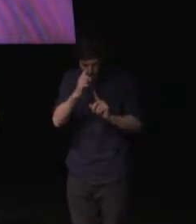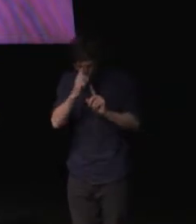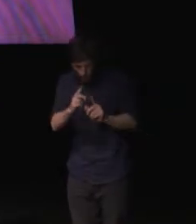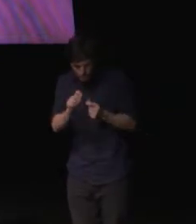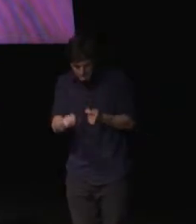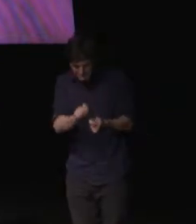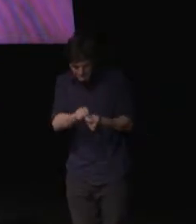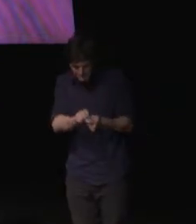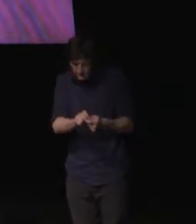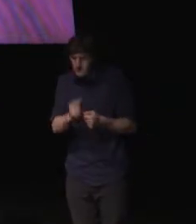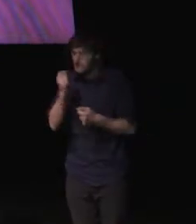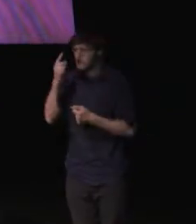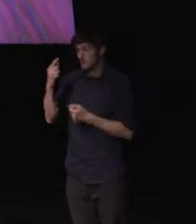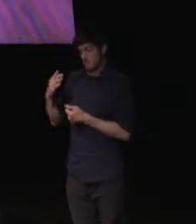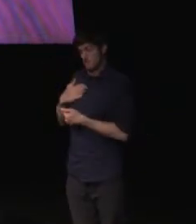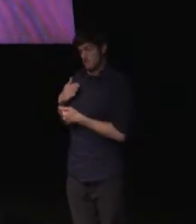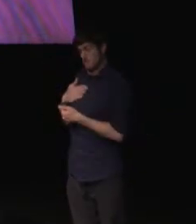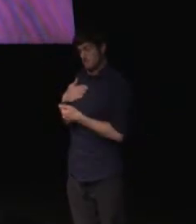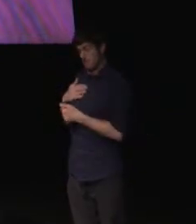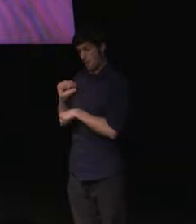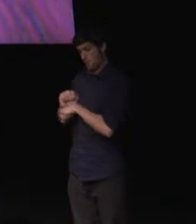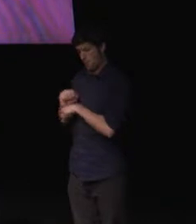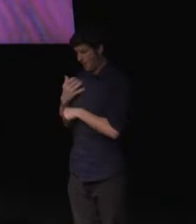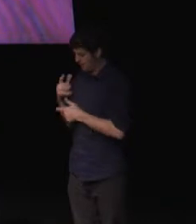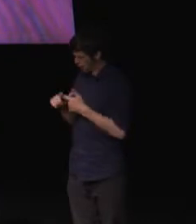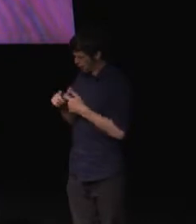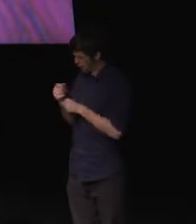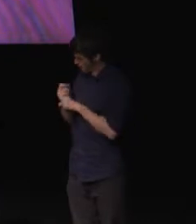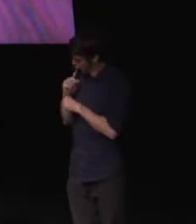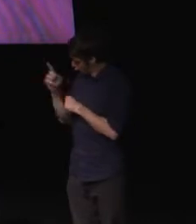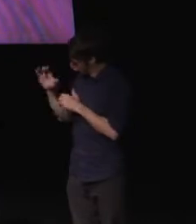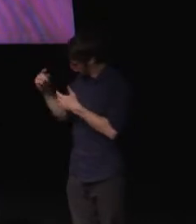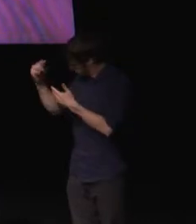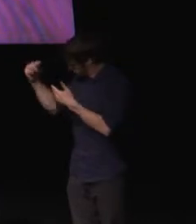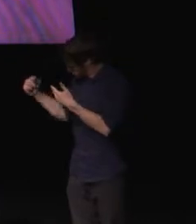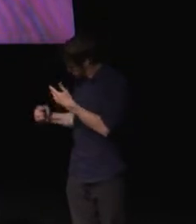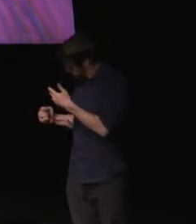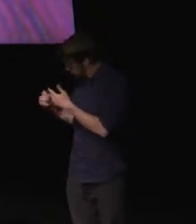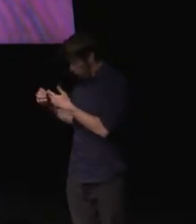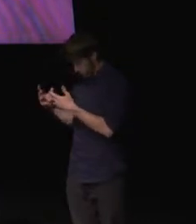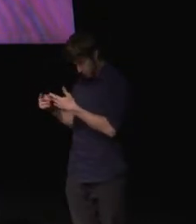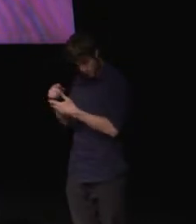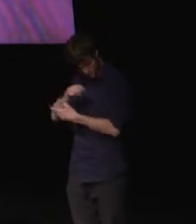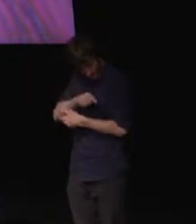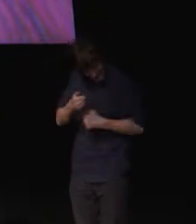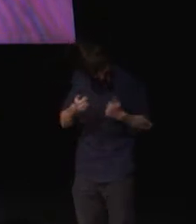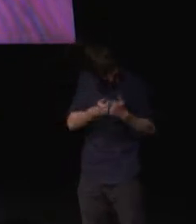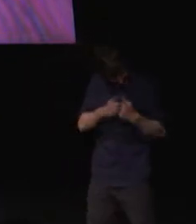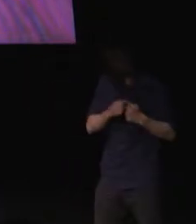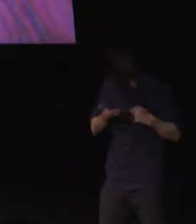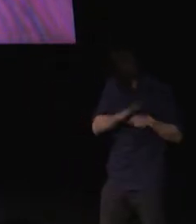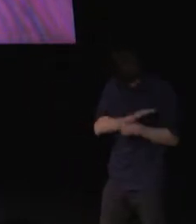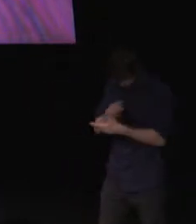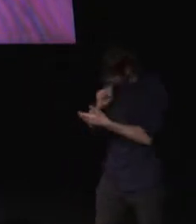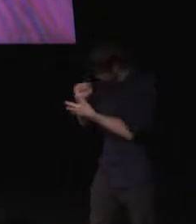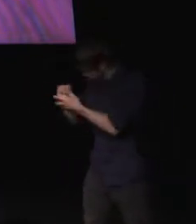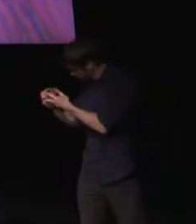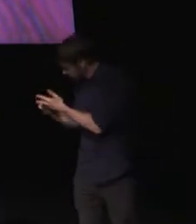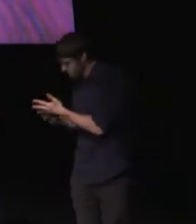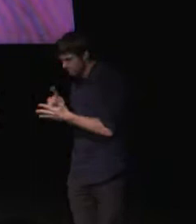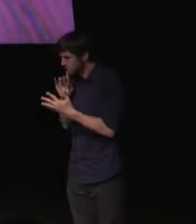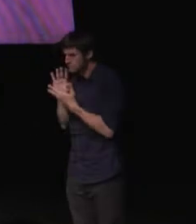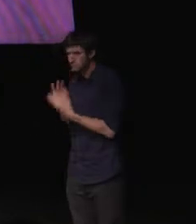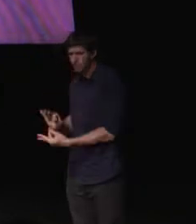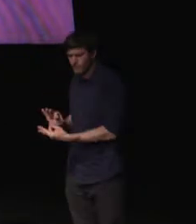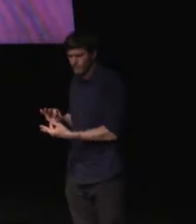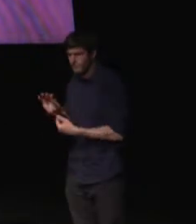patients in day-to-day activities. So if I have a game that can do that all in one place, I win, right? So with the Wii,